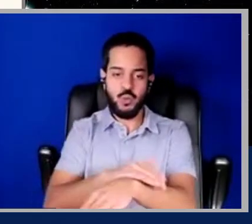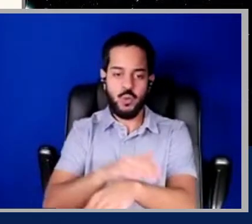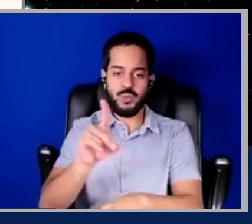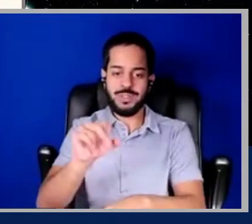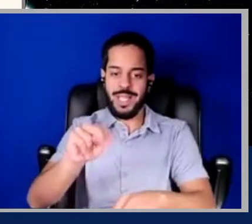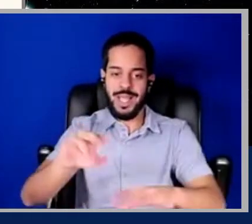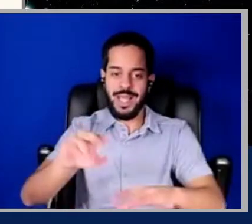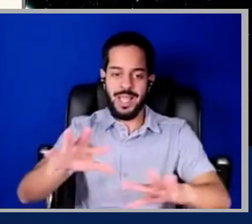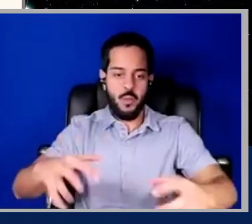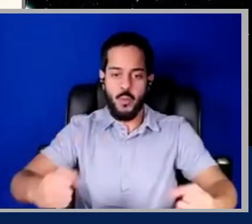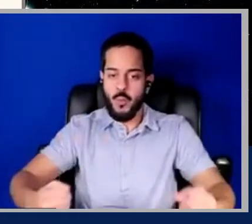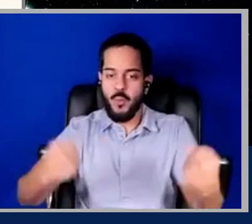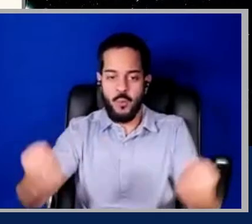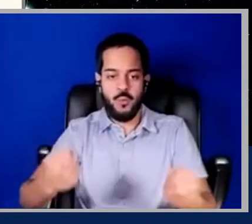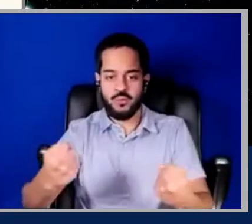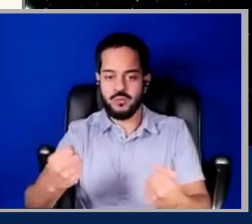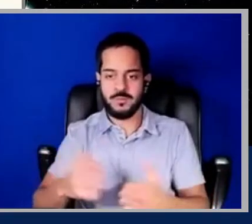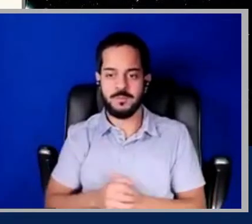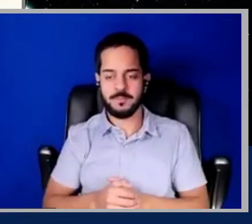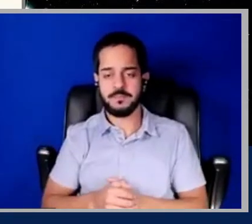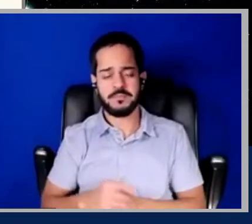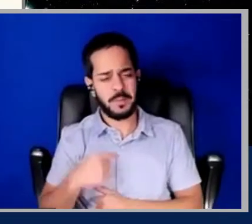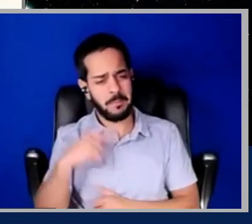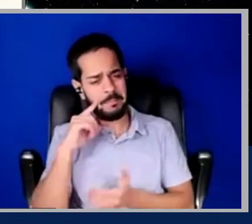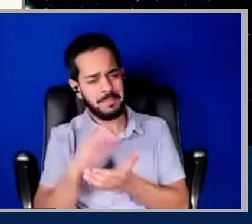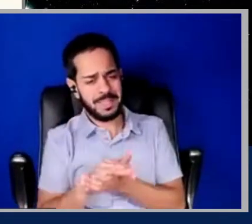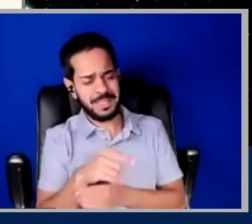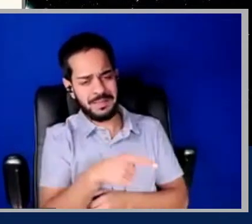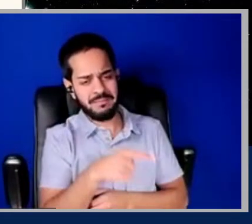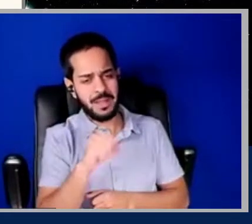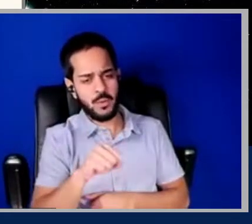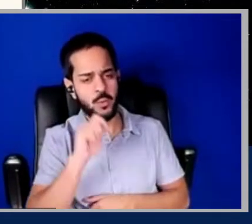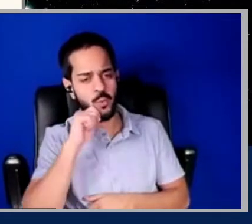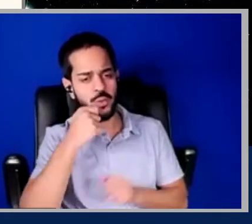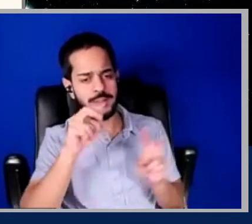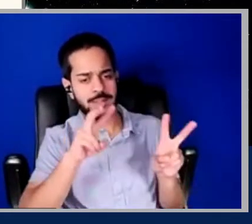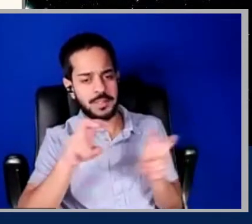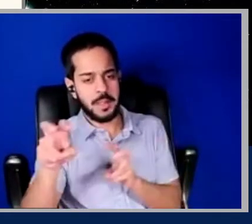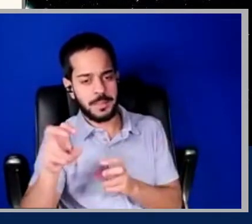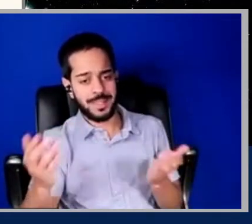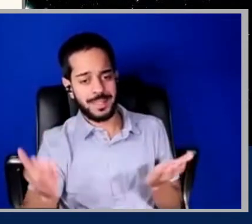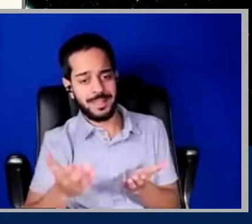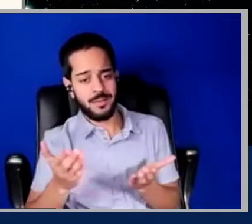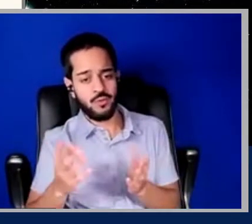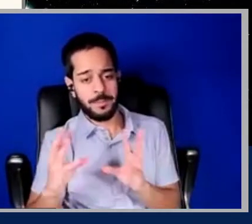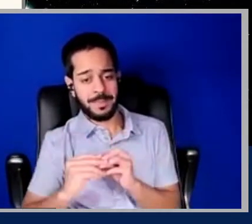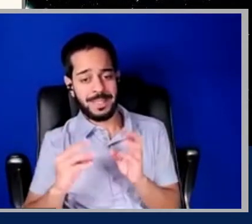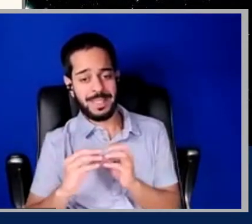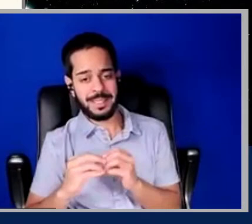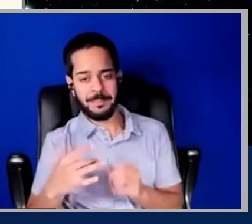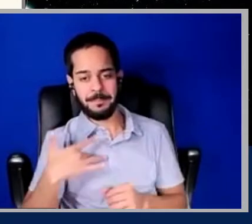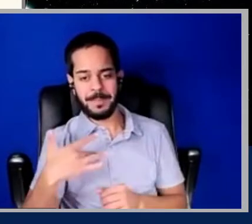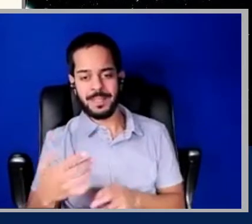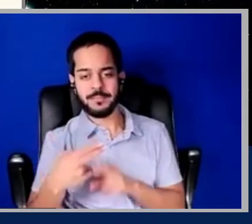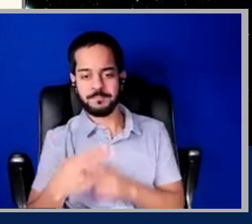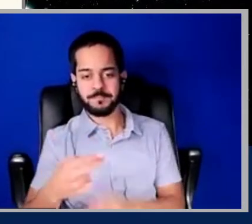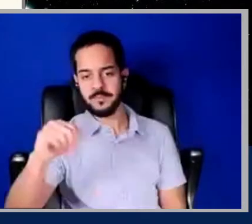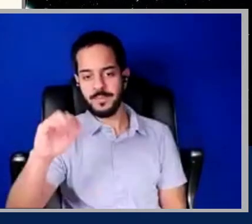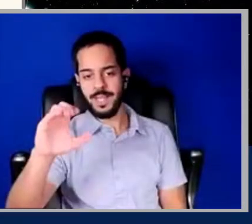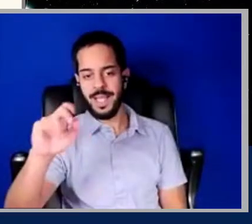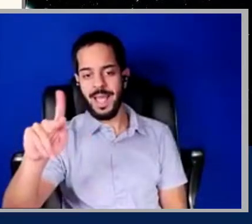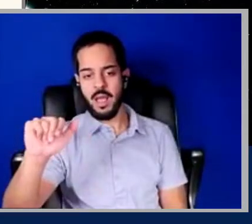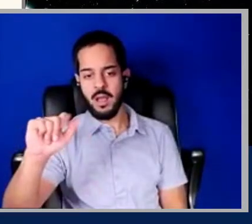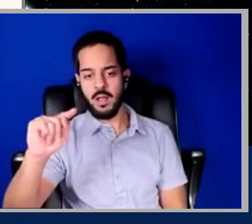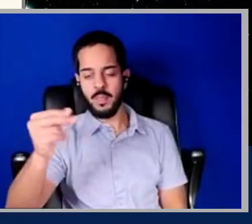I feel like that's actually could be a cool topic for like we often at the astronomy meetings have like the hackathon, but it's